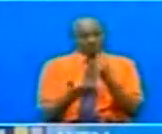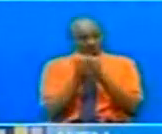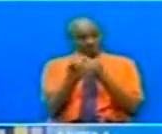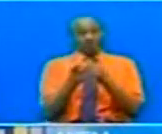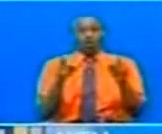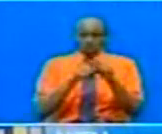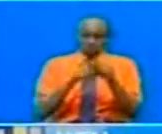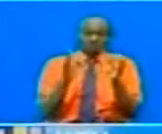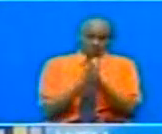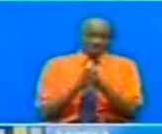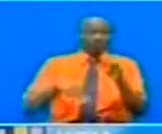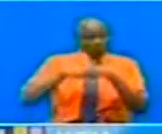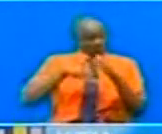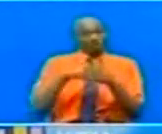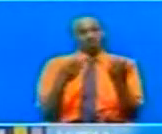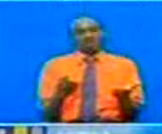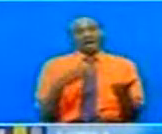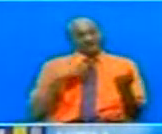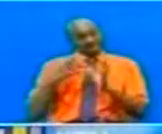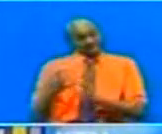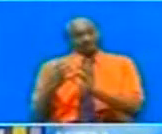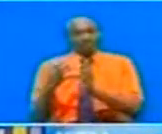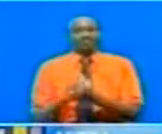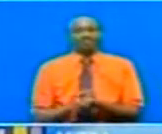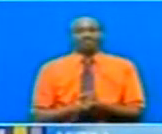do in disciplines like football and rugby.